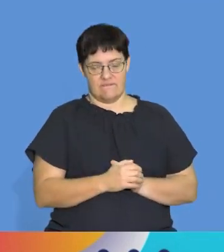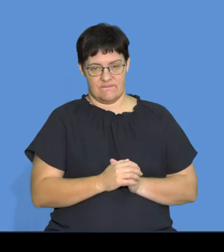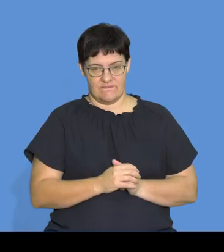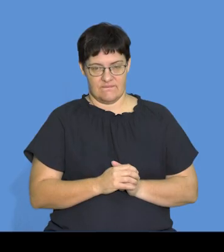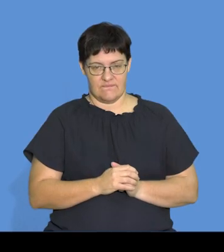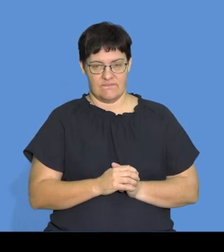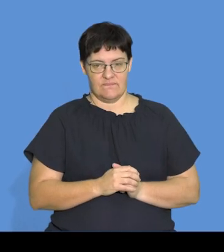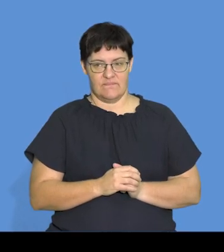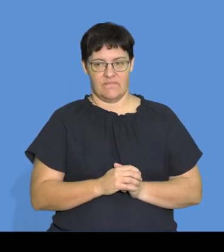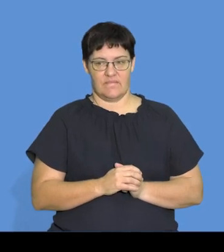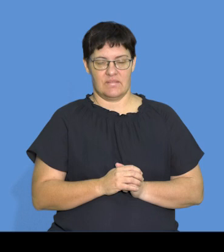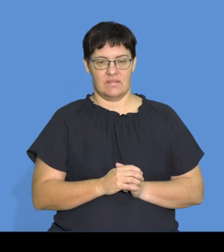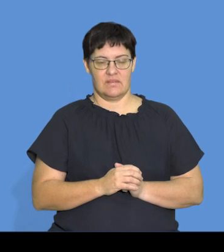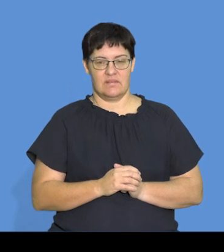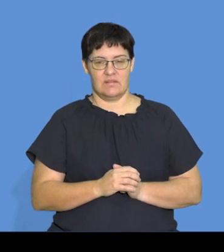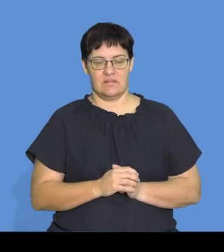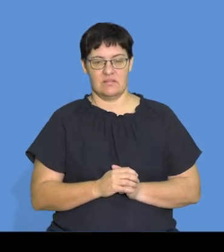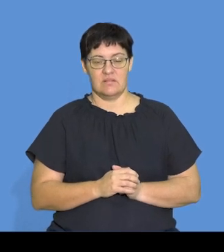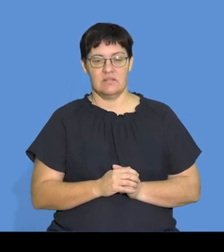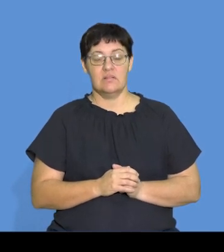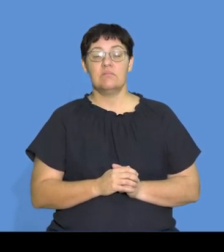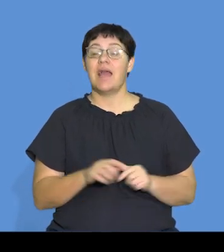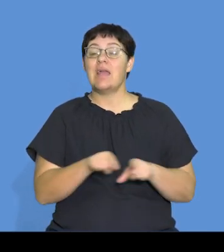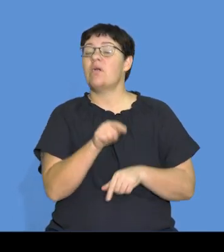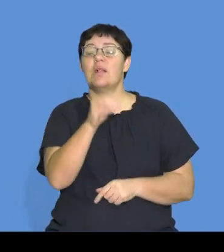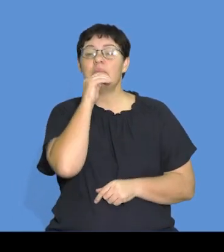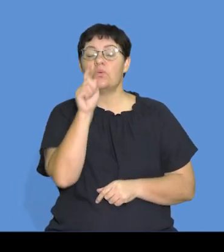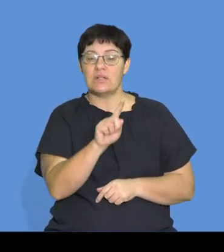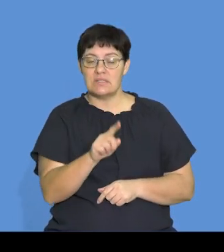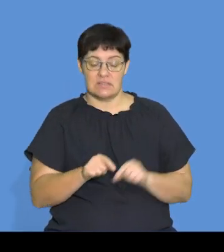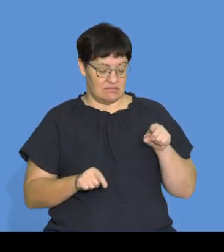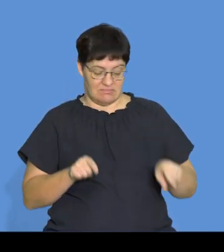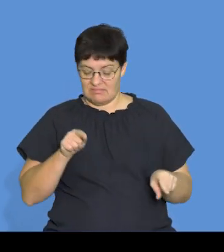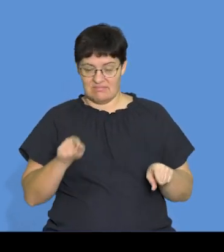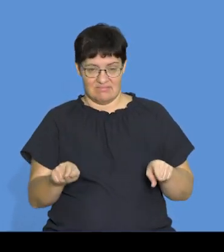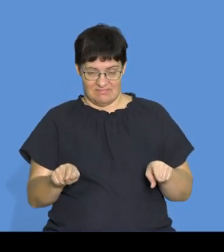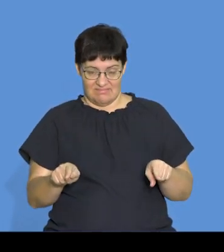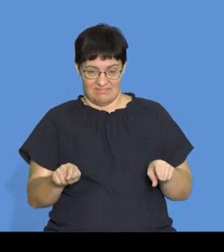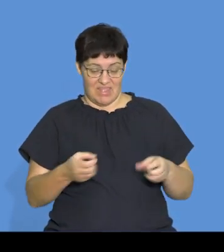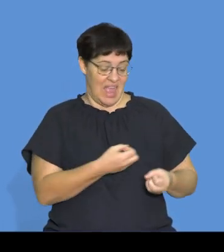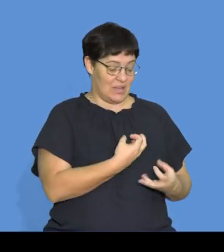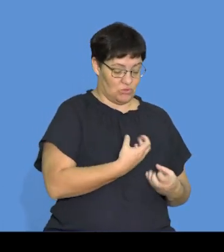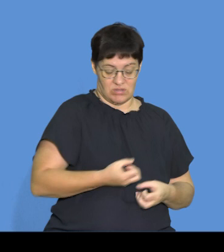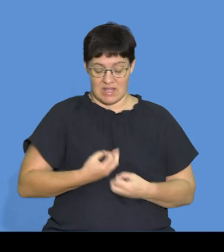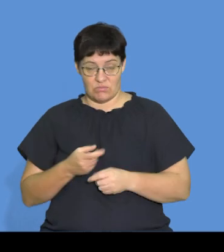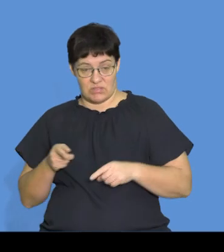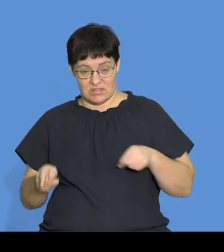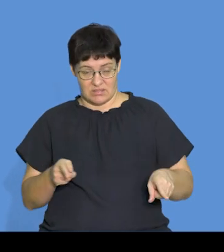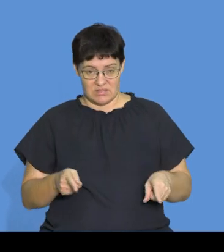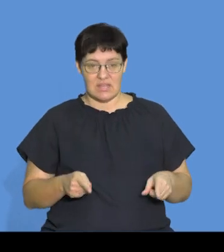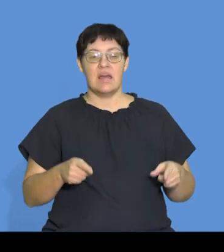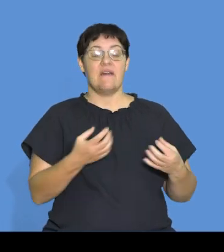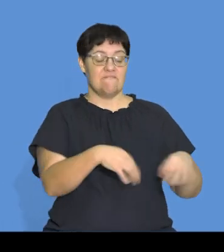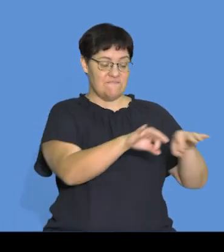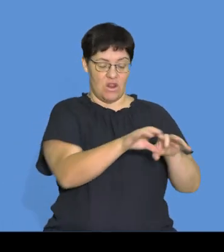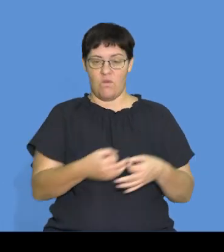expressions. Now, the equal symbol means that the two algebraic expressions have the same value as